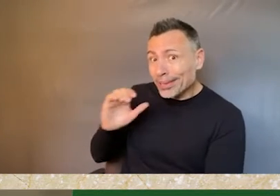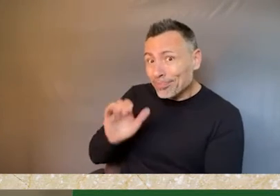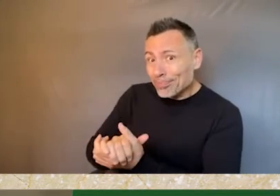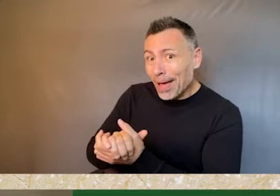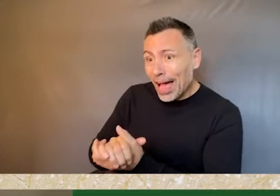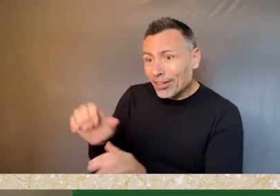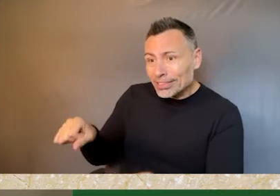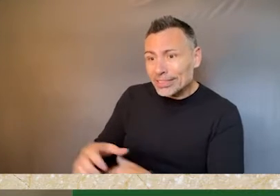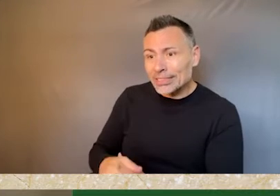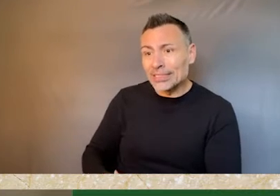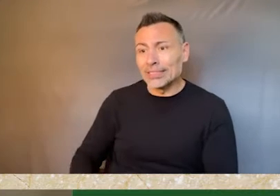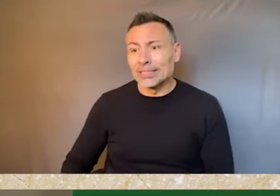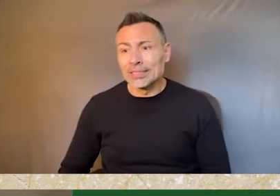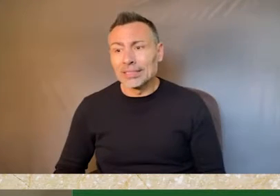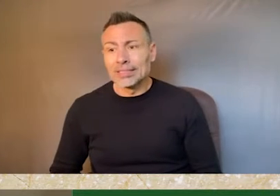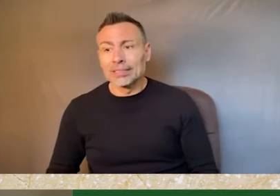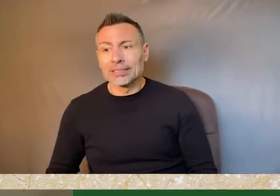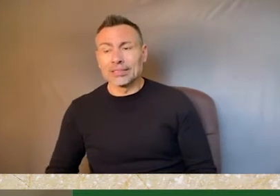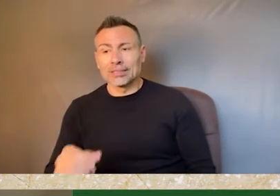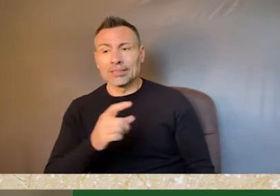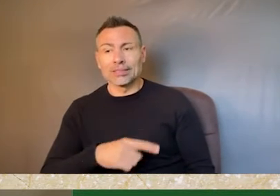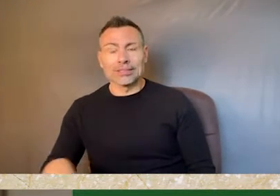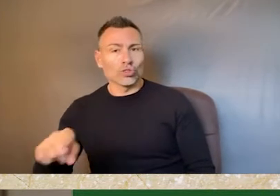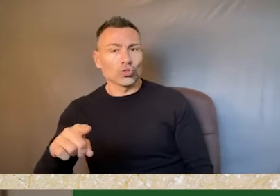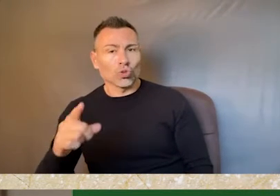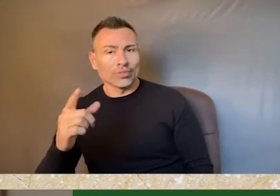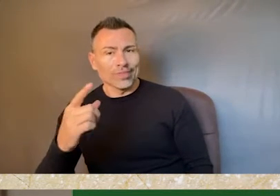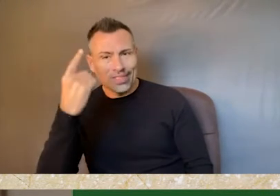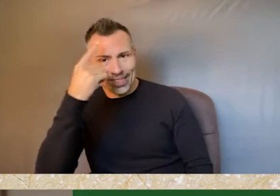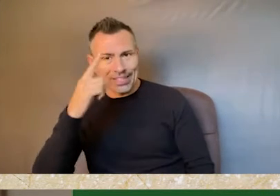So don't address me just because I have a great smile.